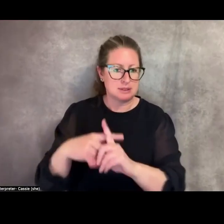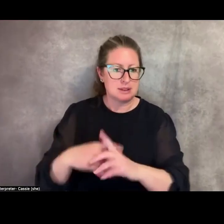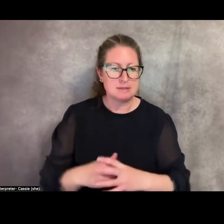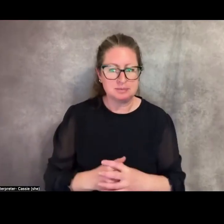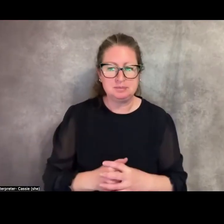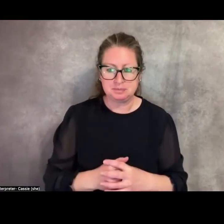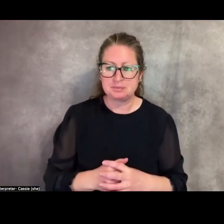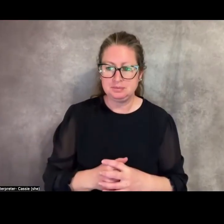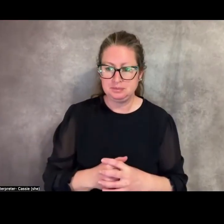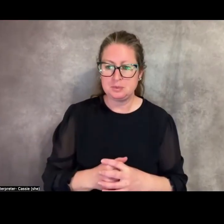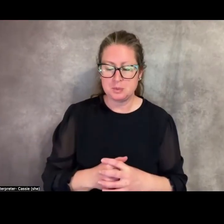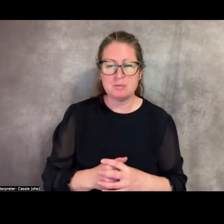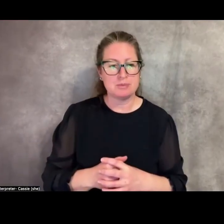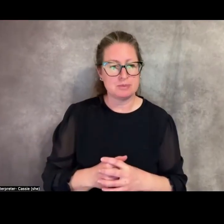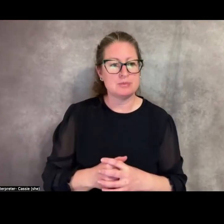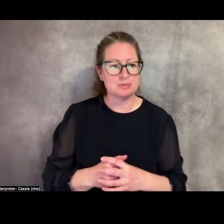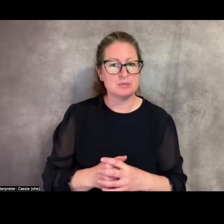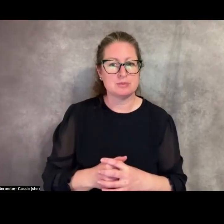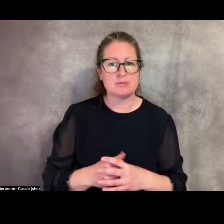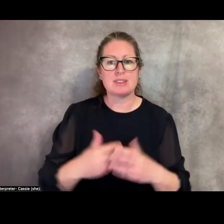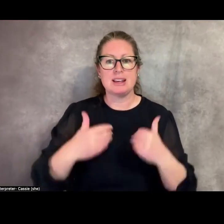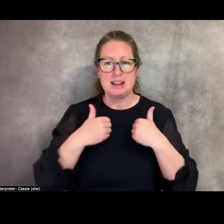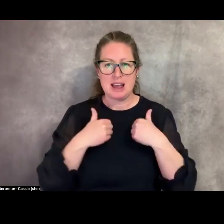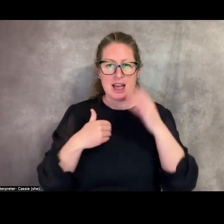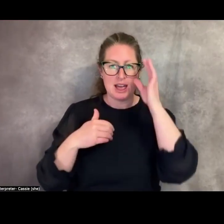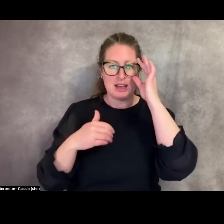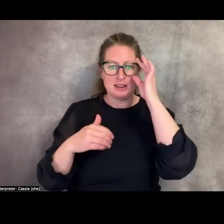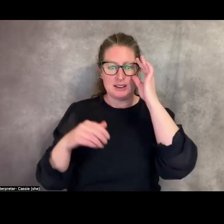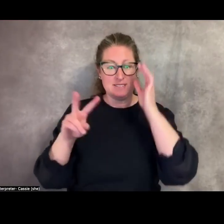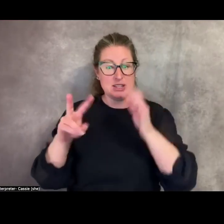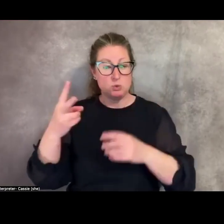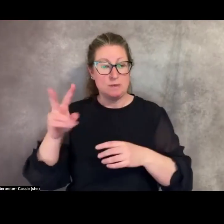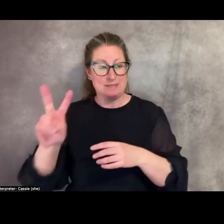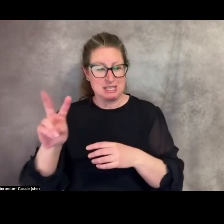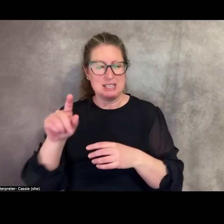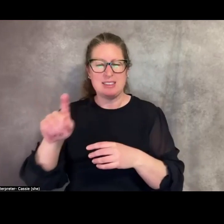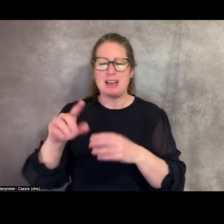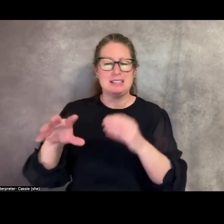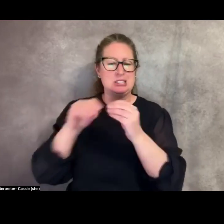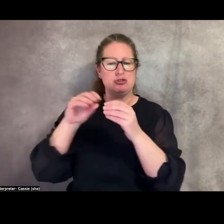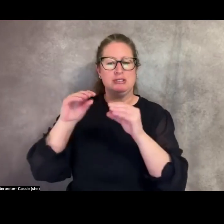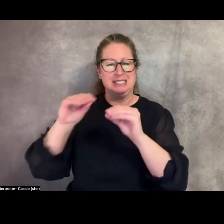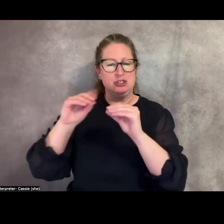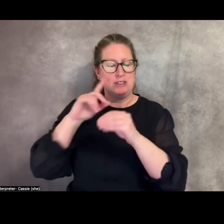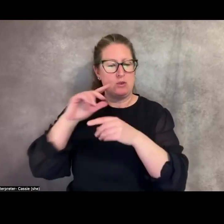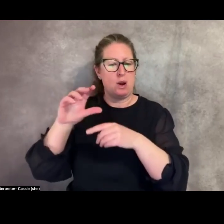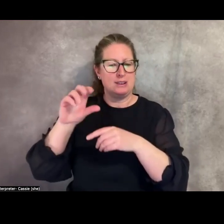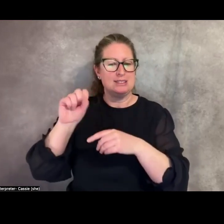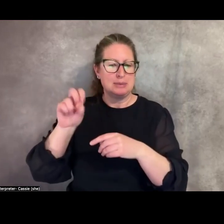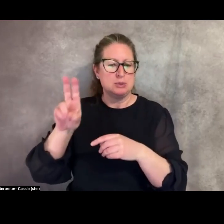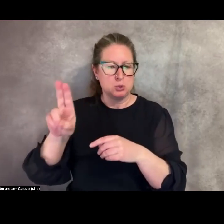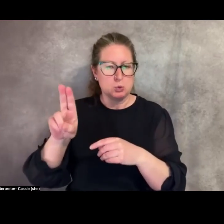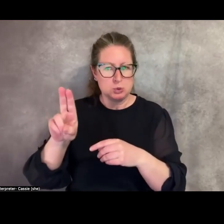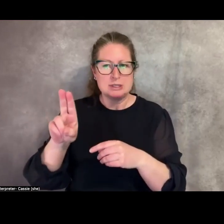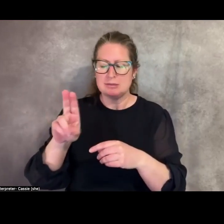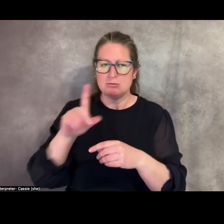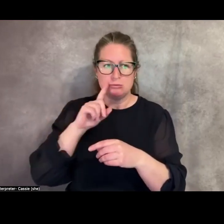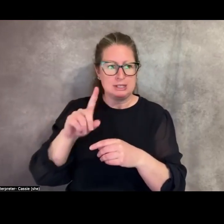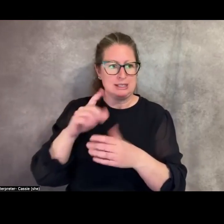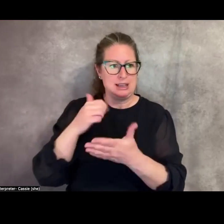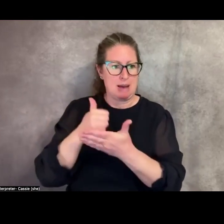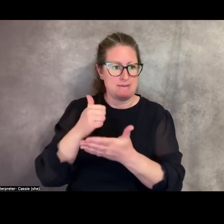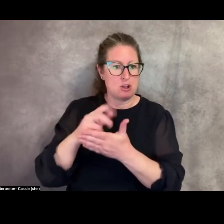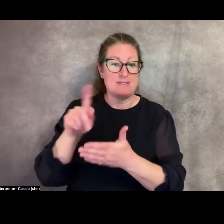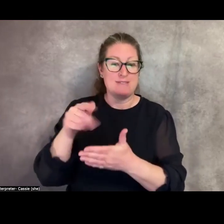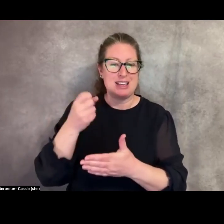only that, we did have phase 2B, which is an additional teaching for substance use, which was, again, very helpful.